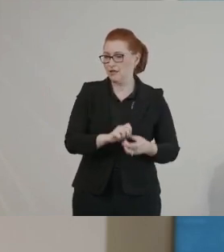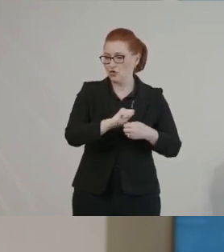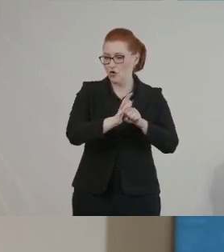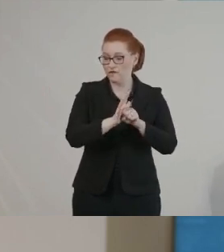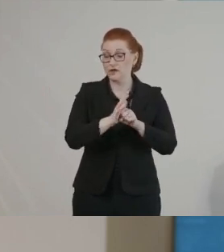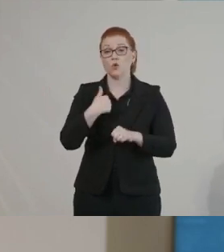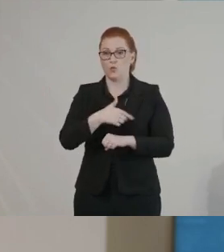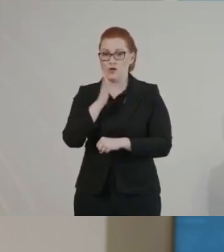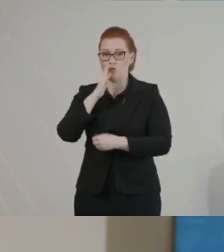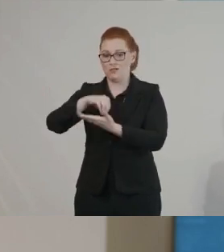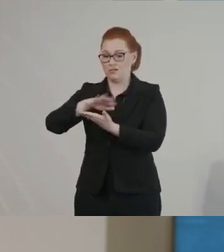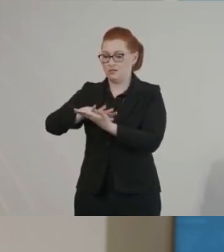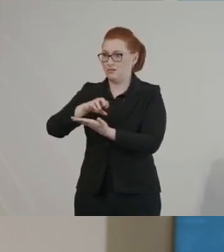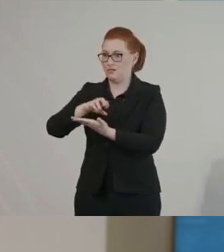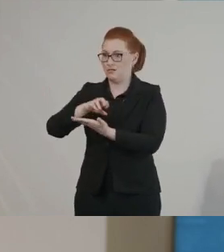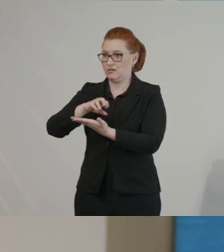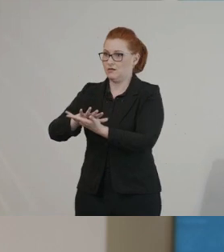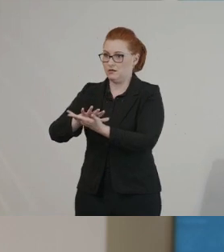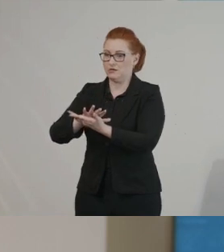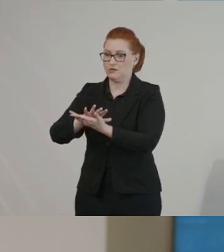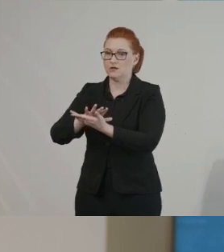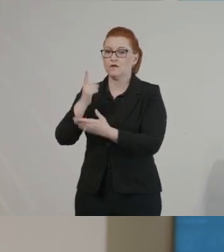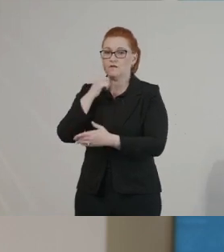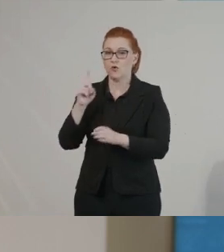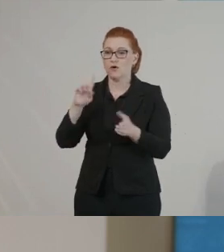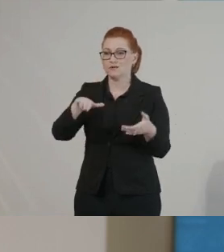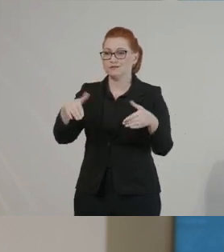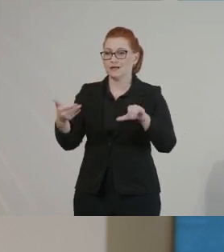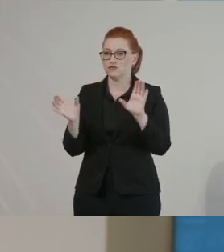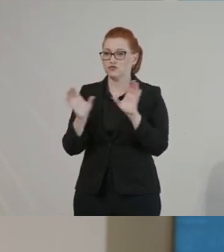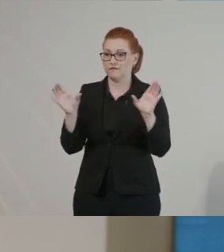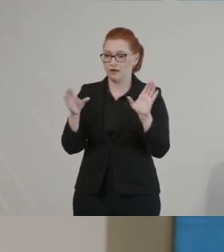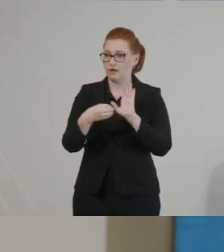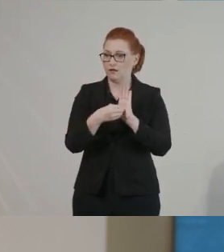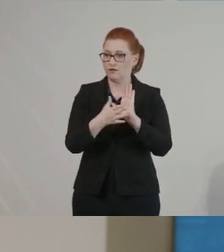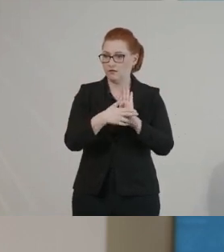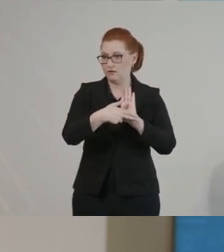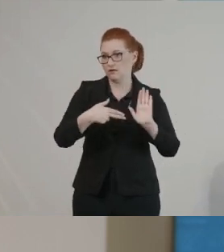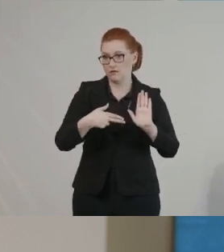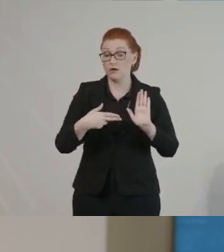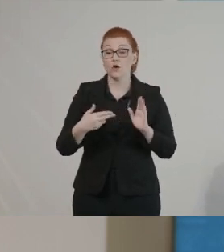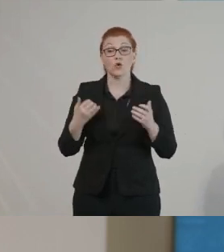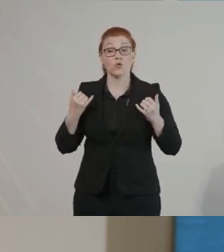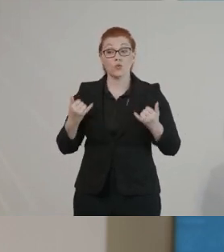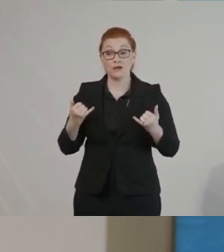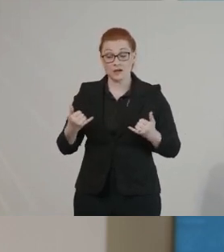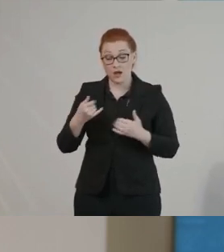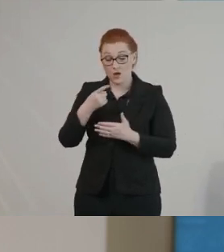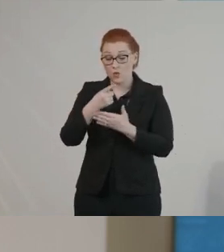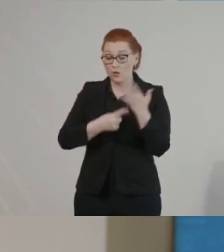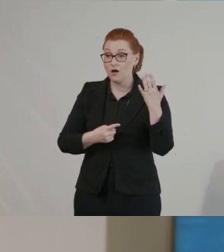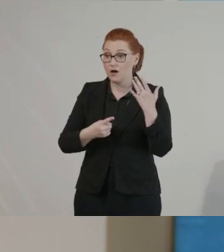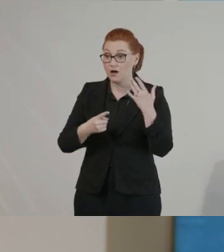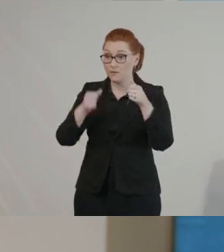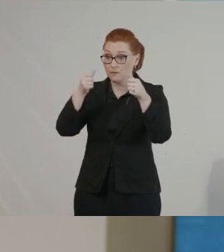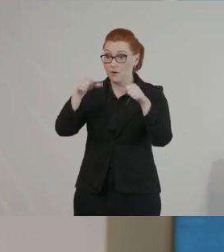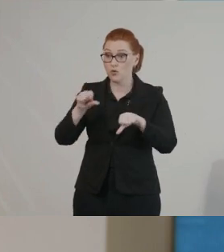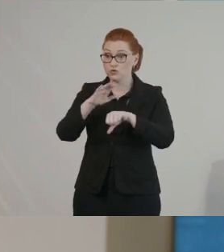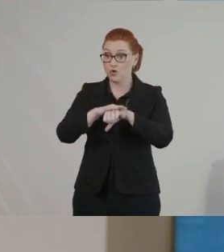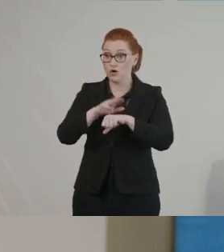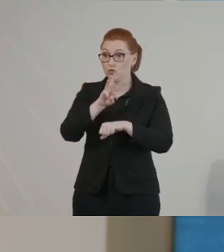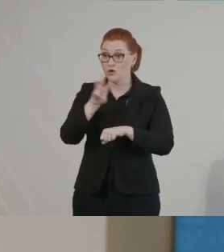we do death certificate results. But right now, the ones that are captured on our dashboard are only those that have